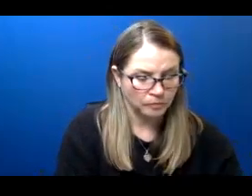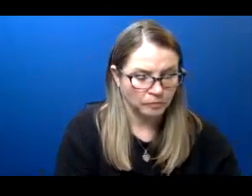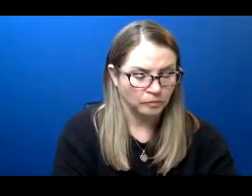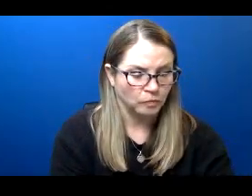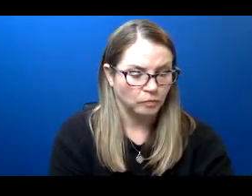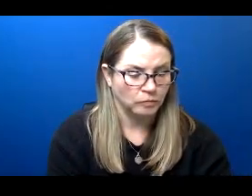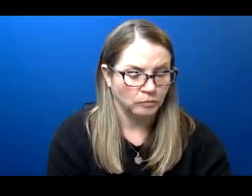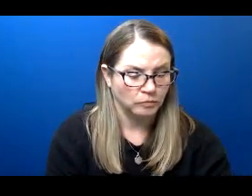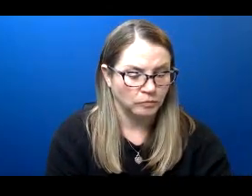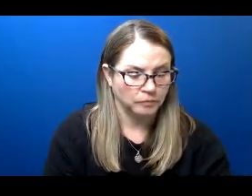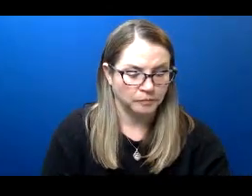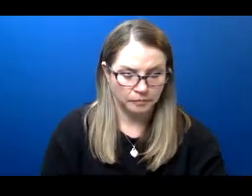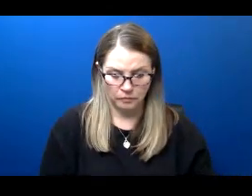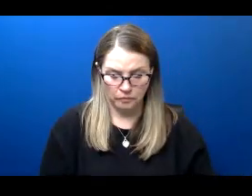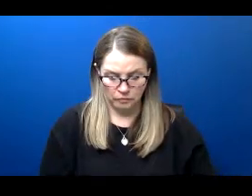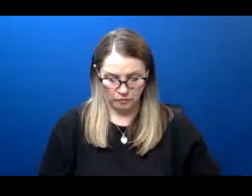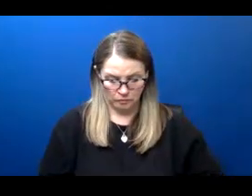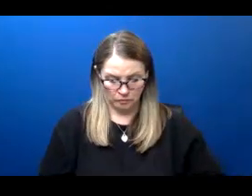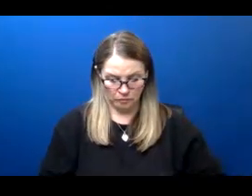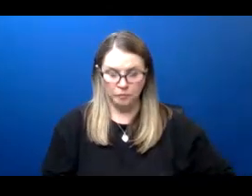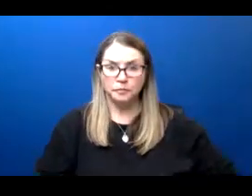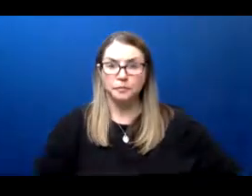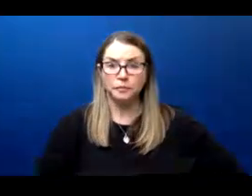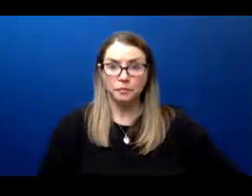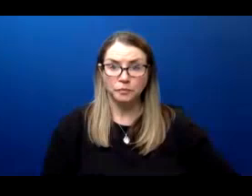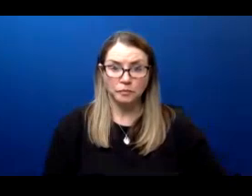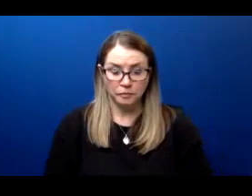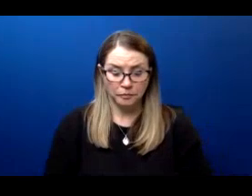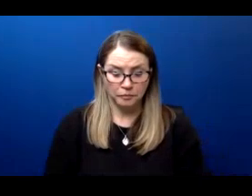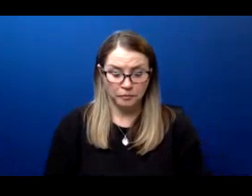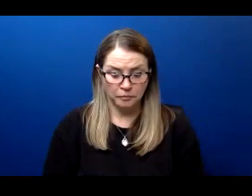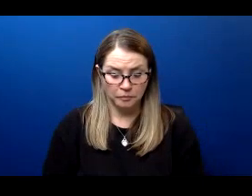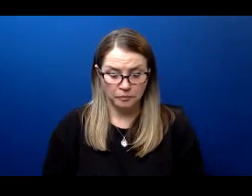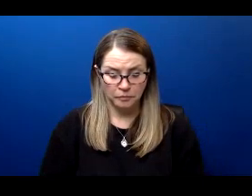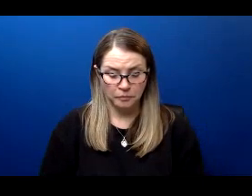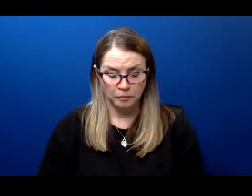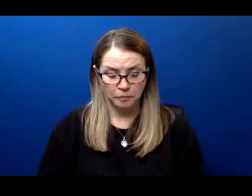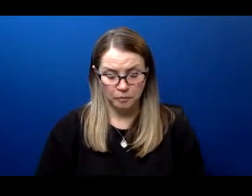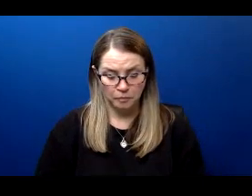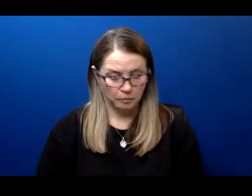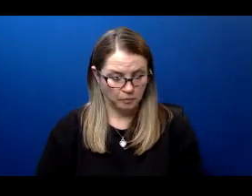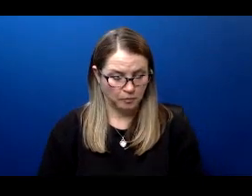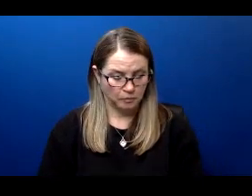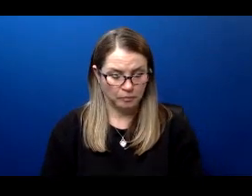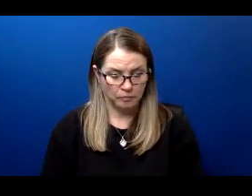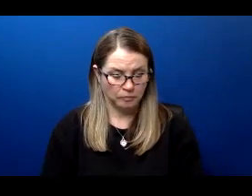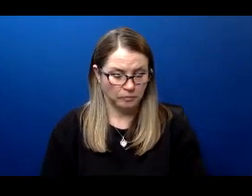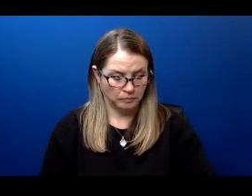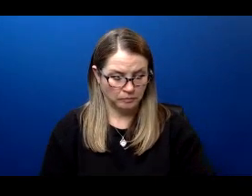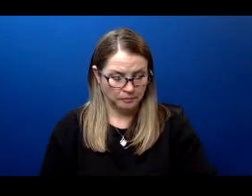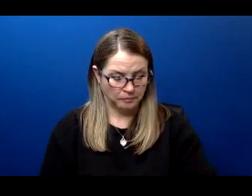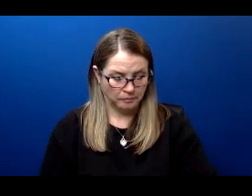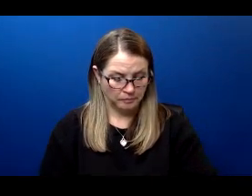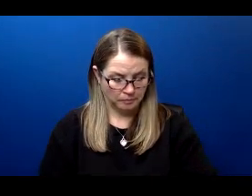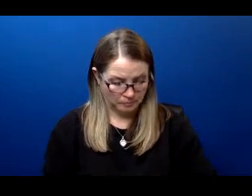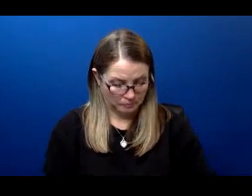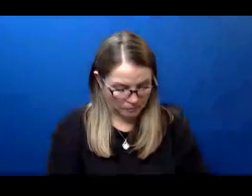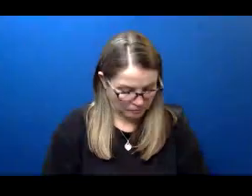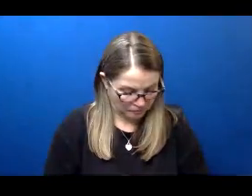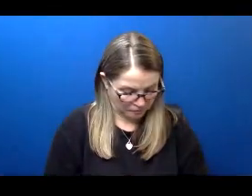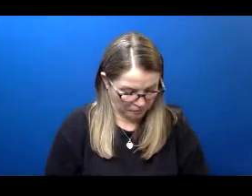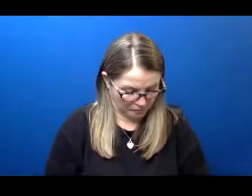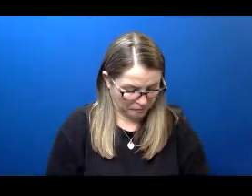sometimes. Oh, it looks like she just joined. Wonderful. Okay, let me